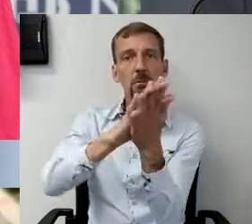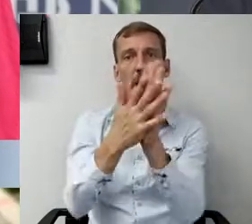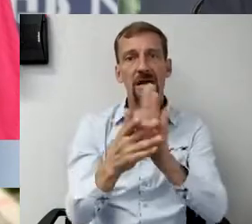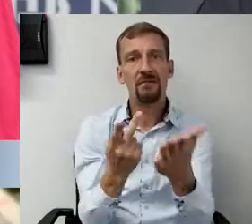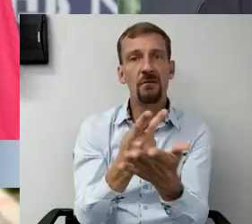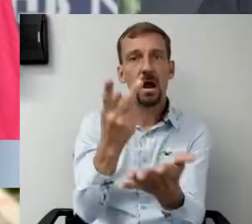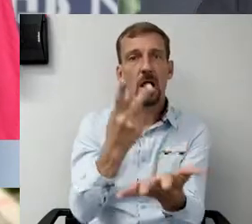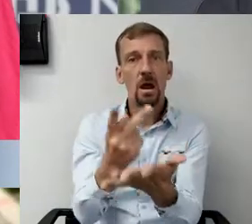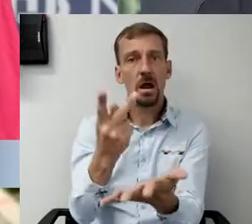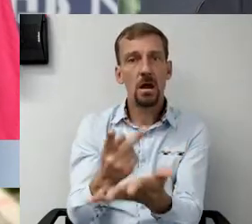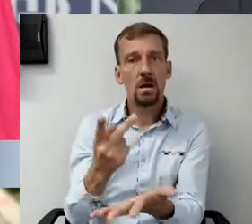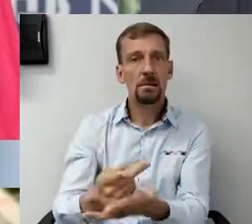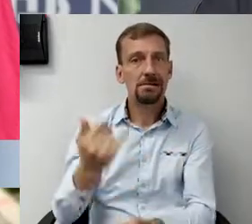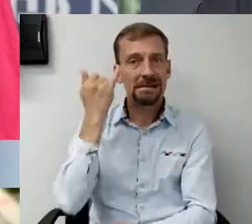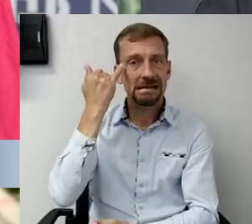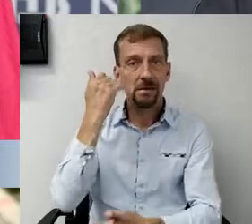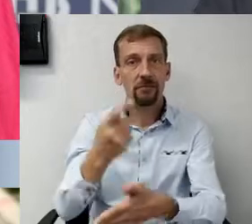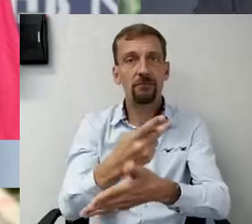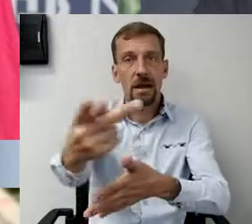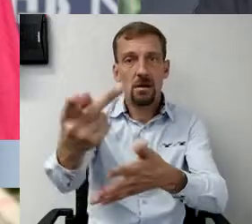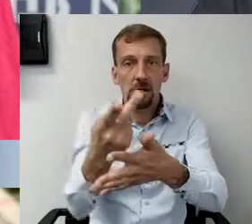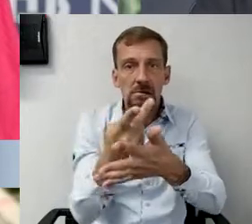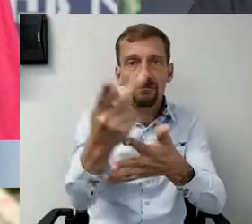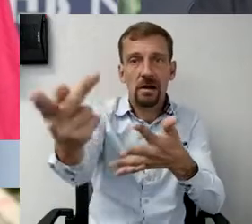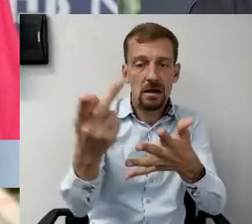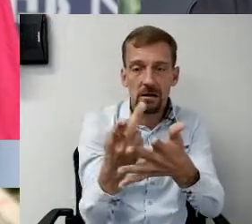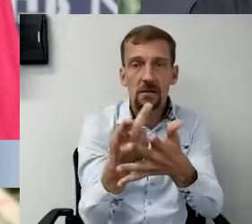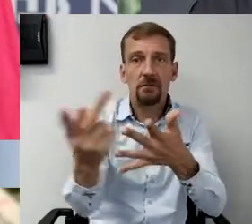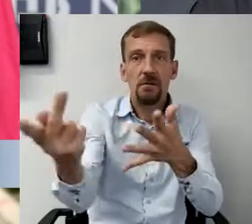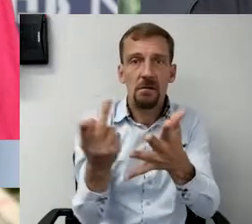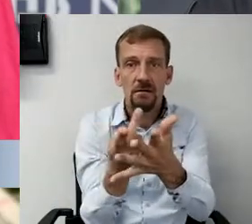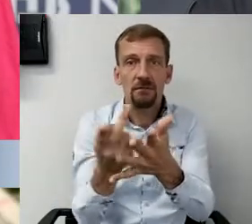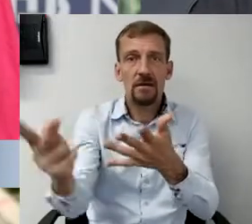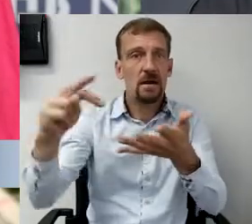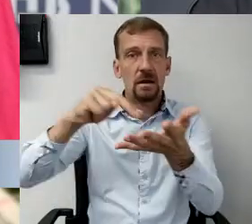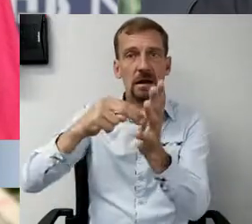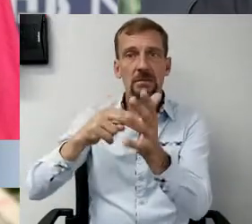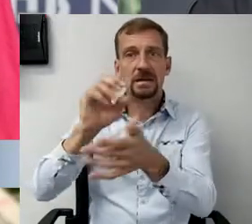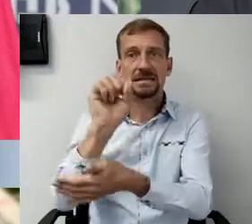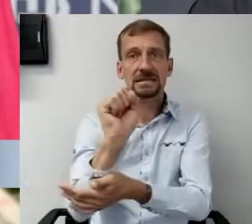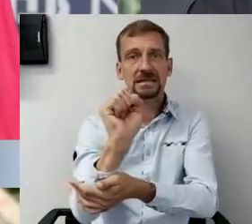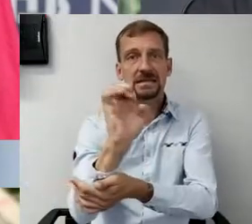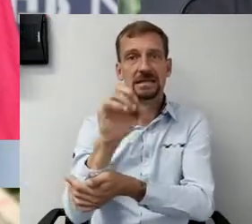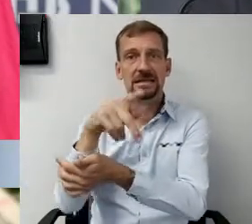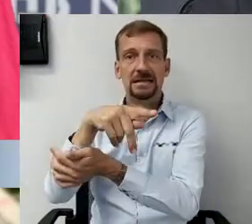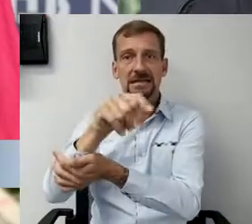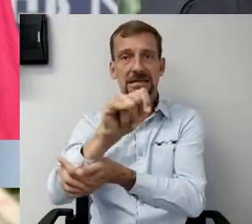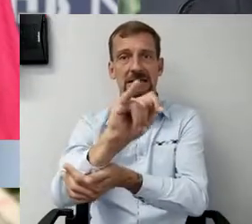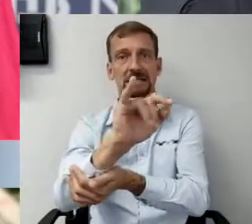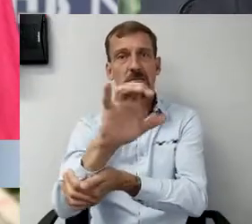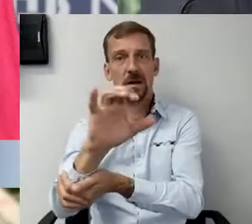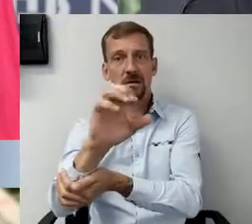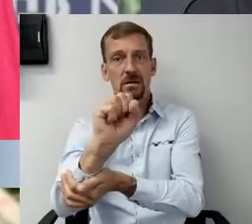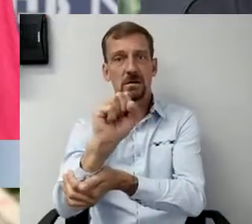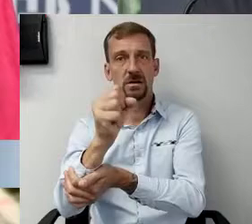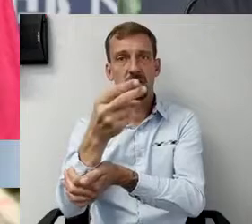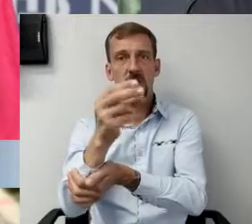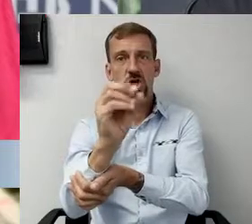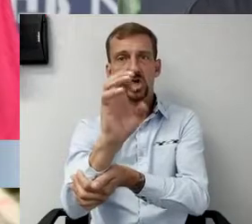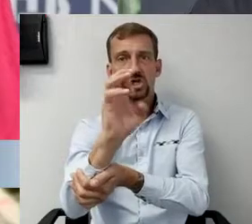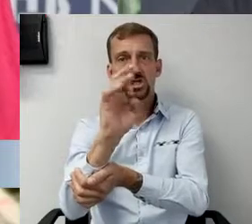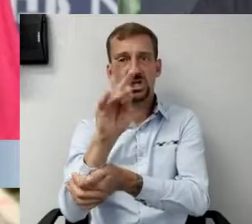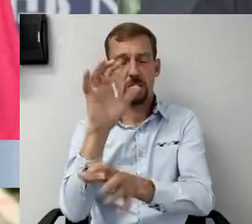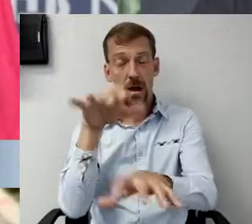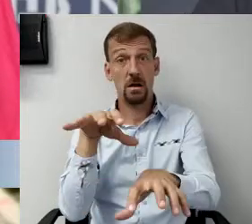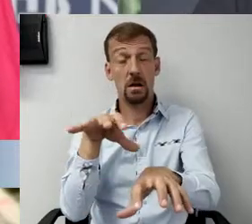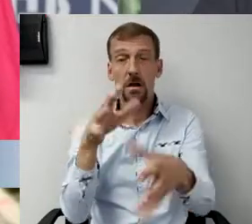organ failure, we call that sepsis, septic shock, where you're in massive organ failure. So the patients